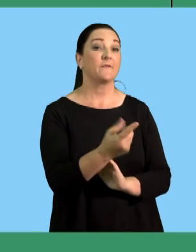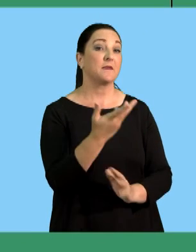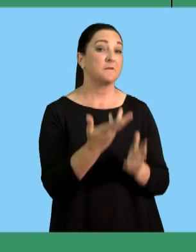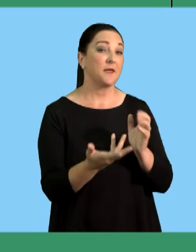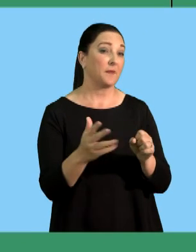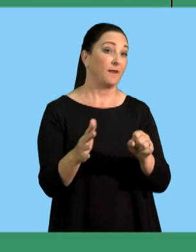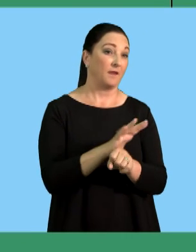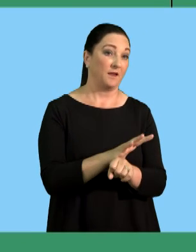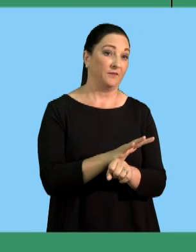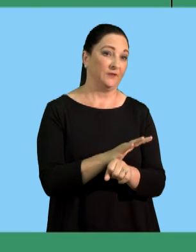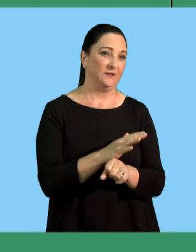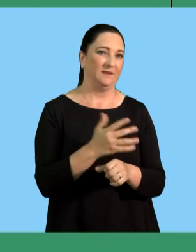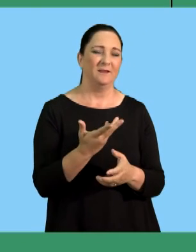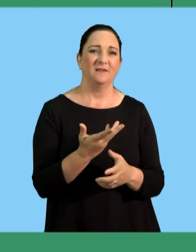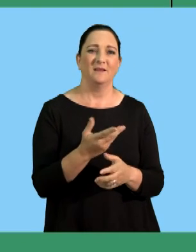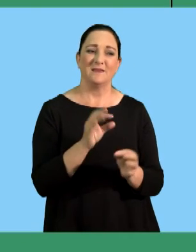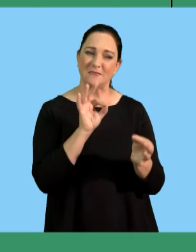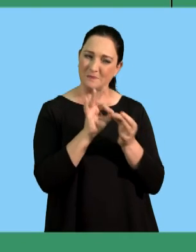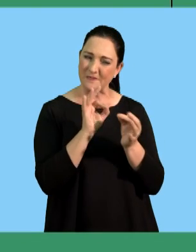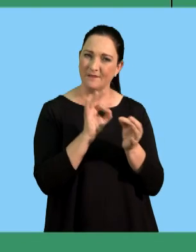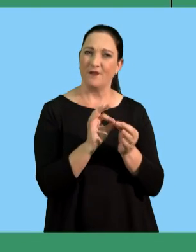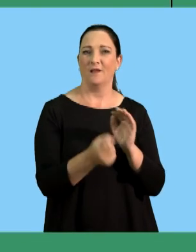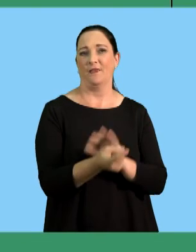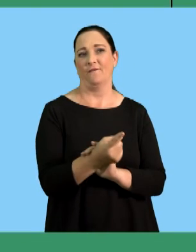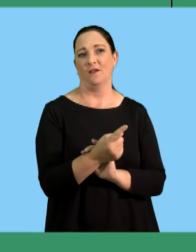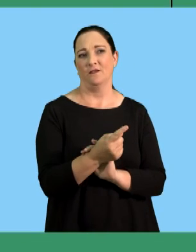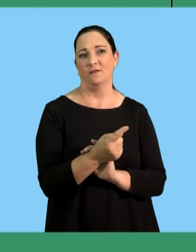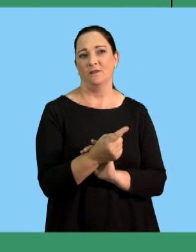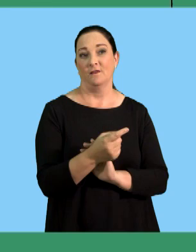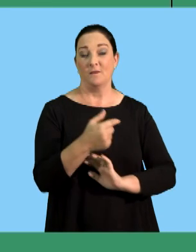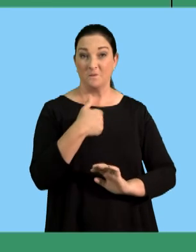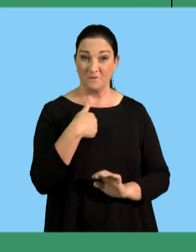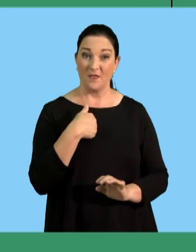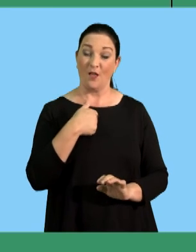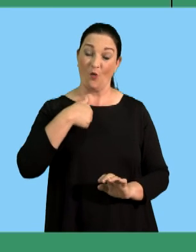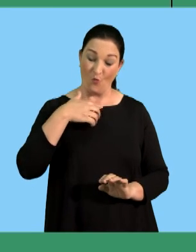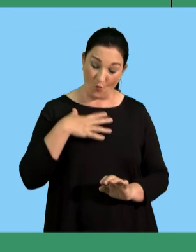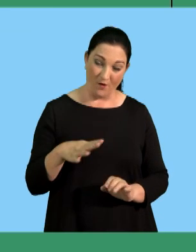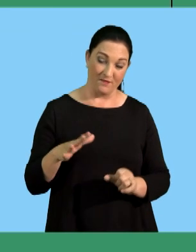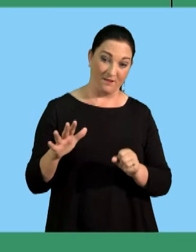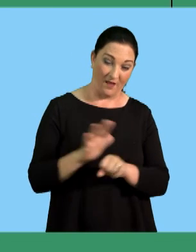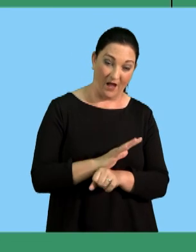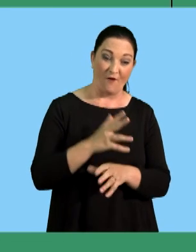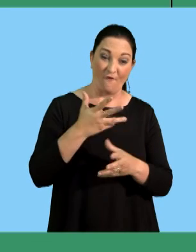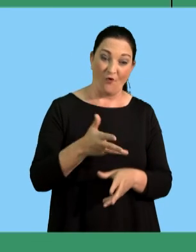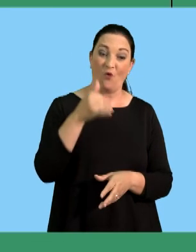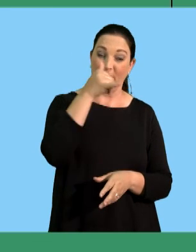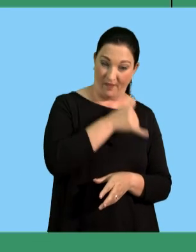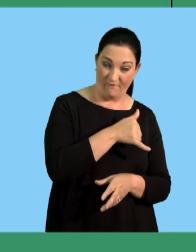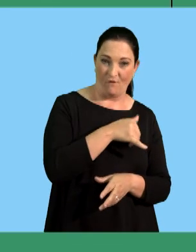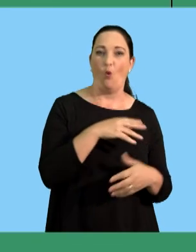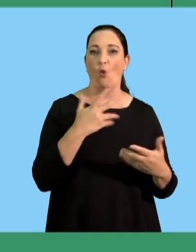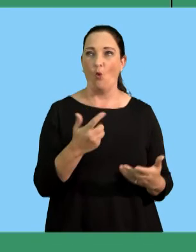that may occur. So an event is specified here to say, I'm taking cover against theft,